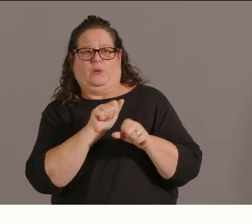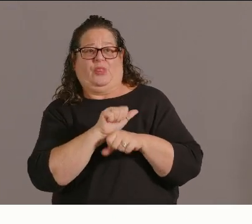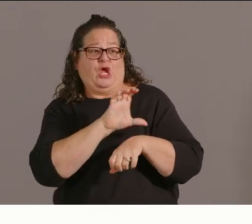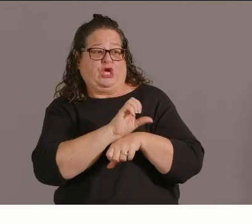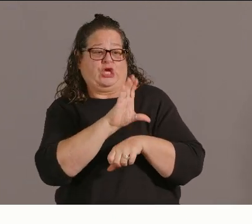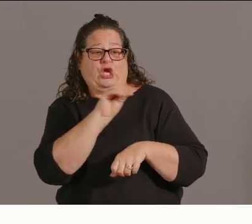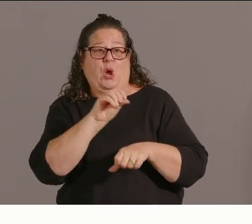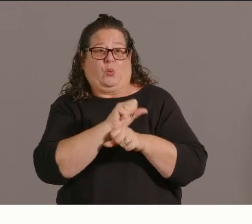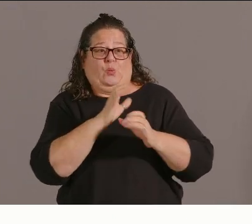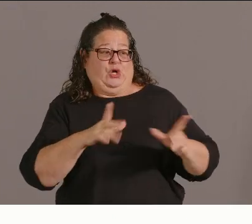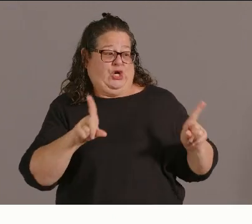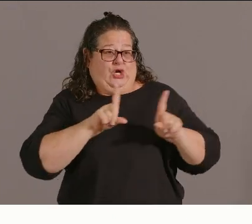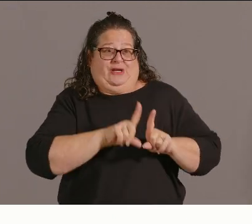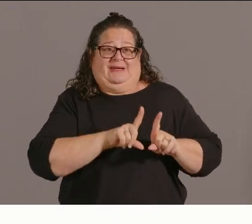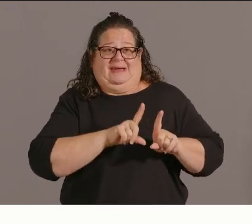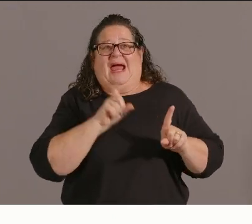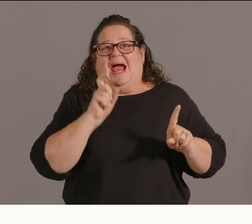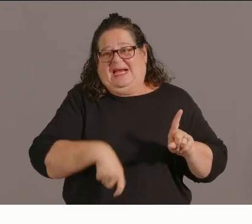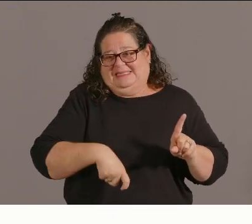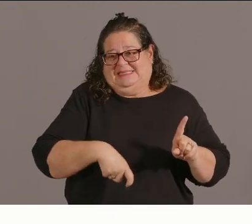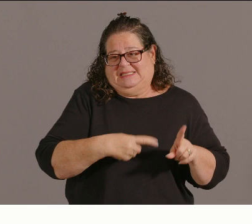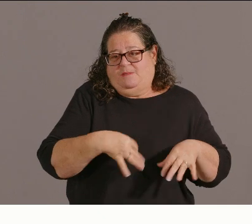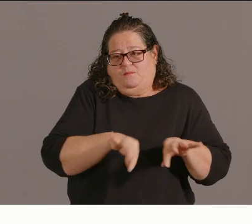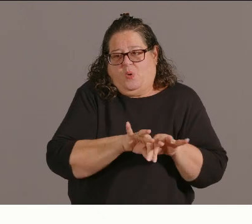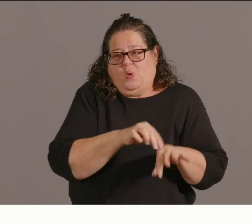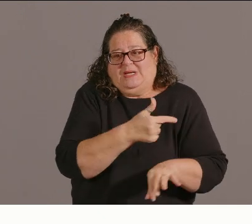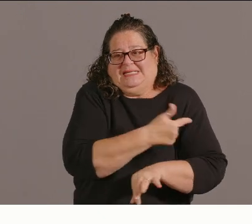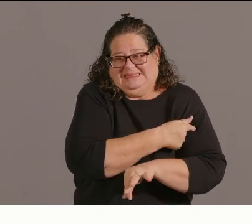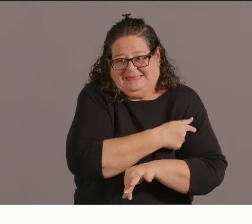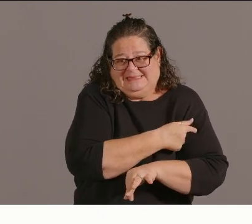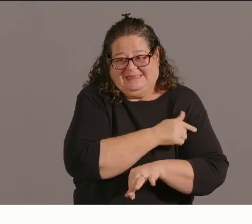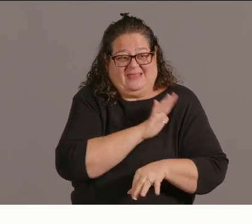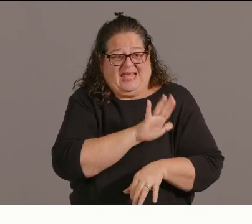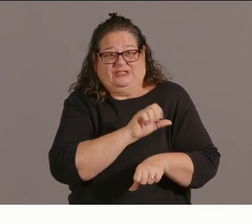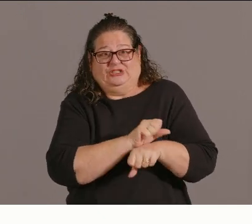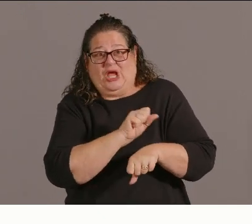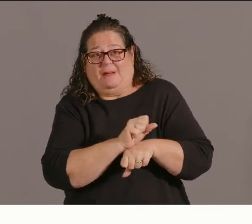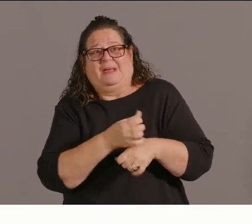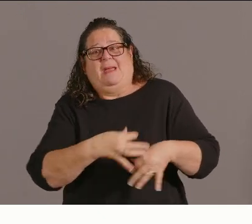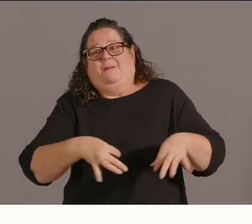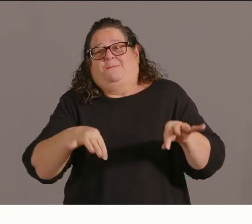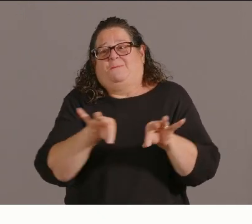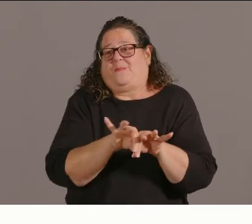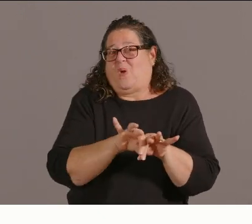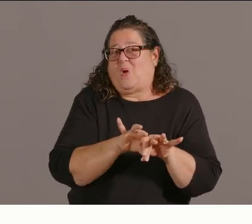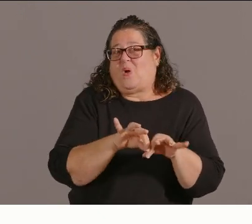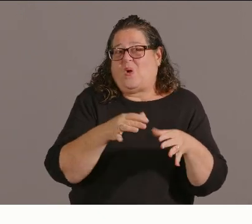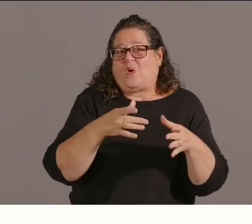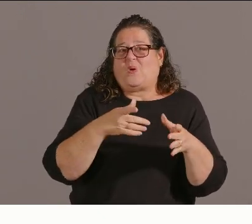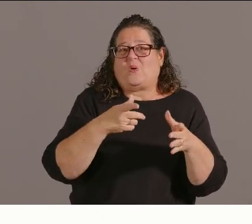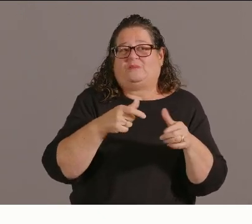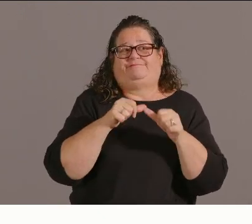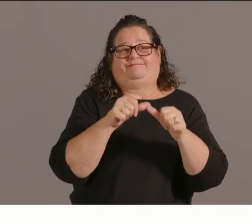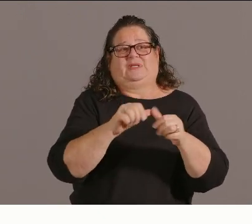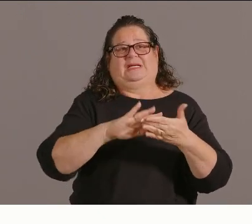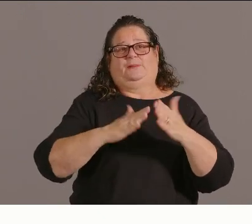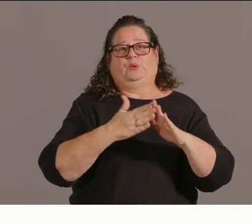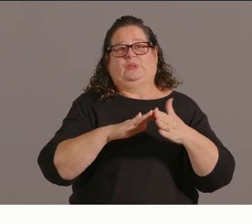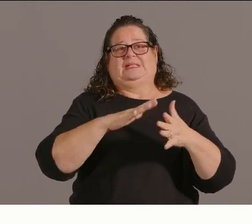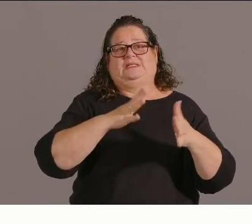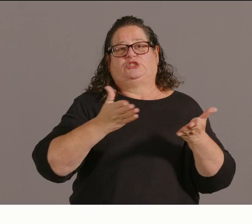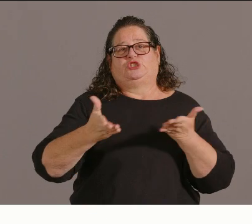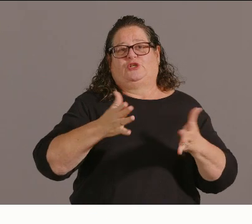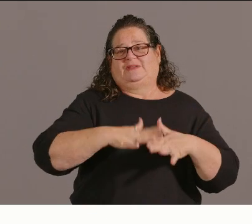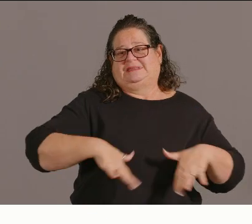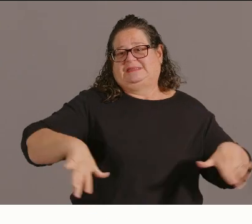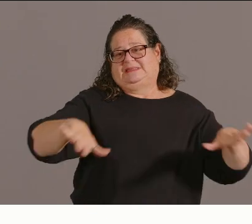is critical for our community. And so we wanted to ensure that those frontline essential workers were also